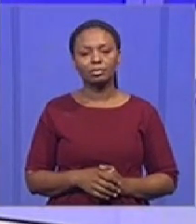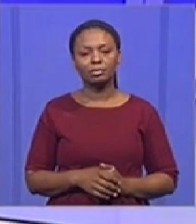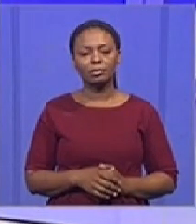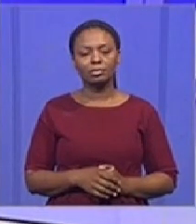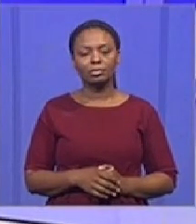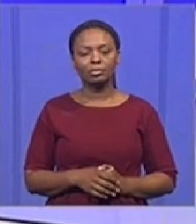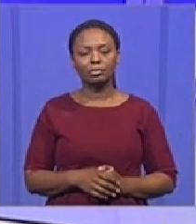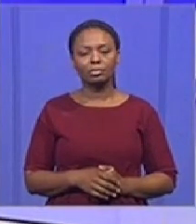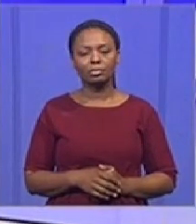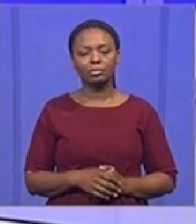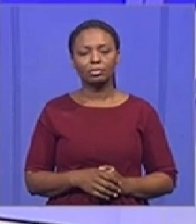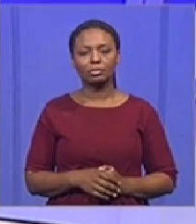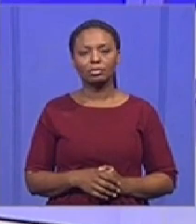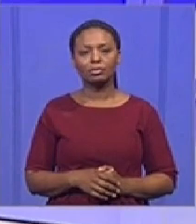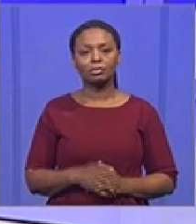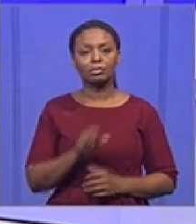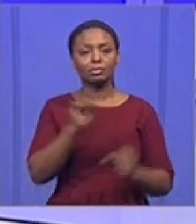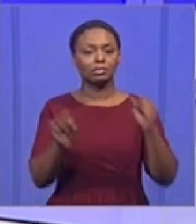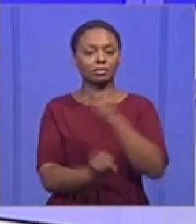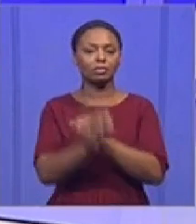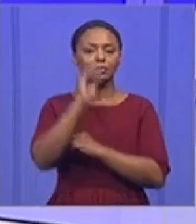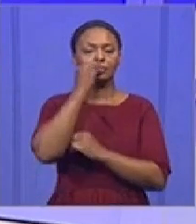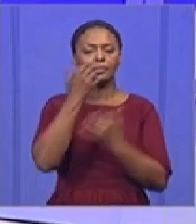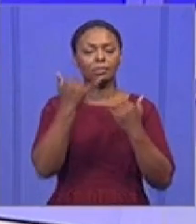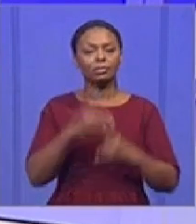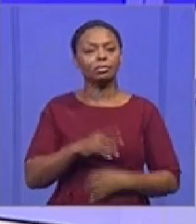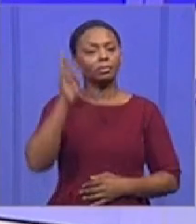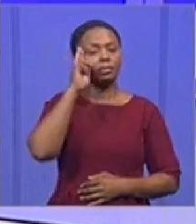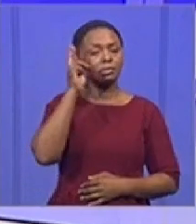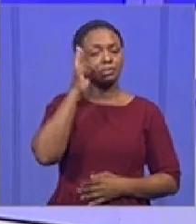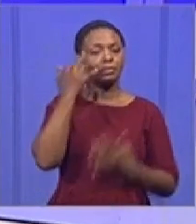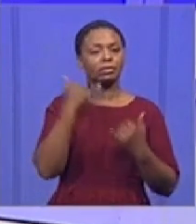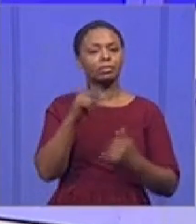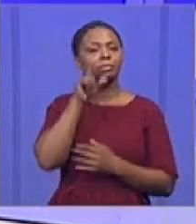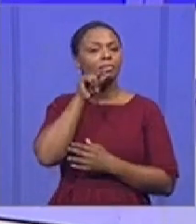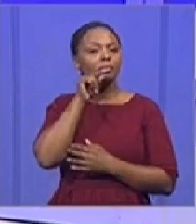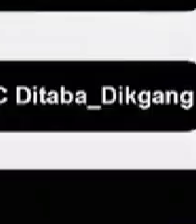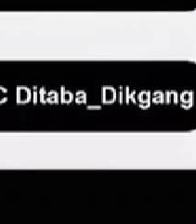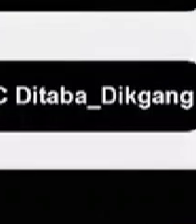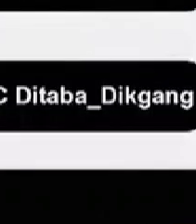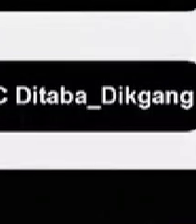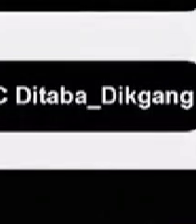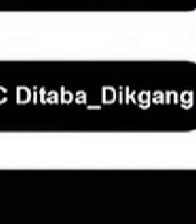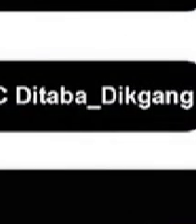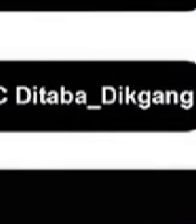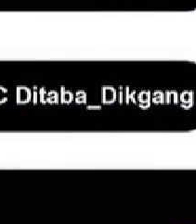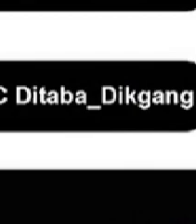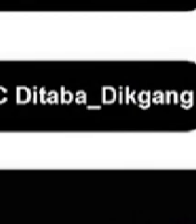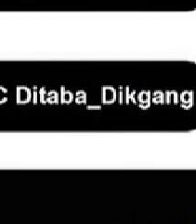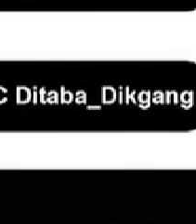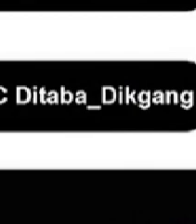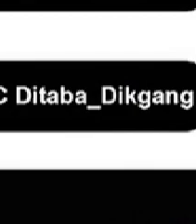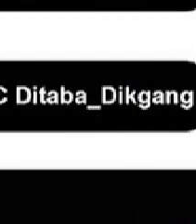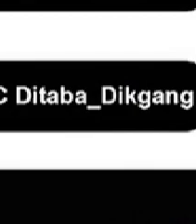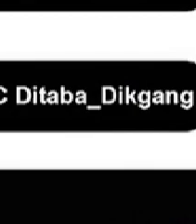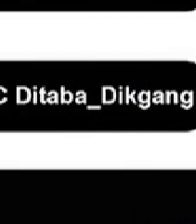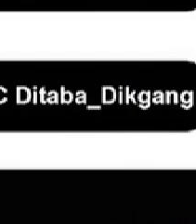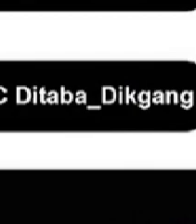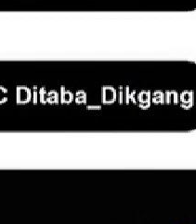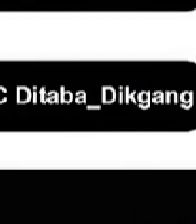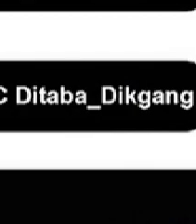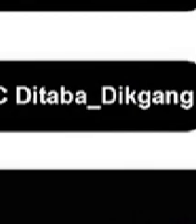Dina dilekalo mogedi wa rona yo rategang gakologela gore dikgang tsa rona di teng mo mafaratlhatlheng a farologaneng jaaka Twitter, YouTube